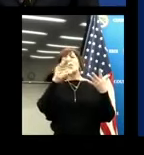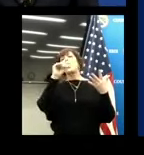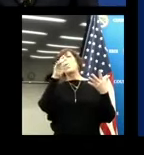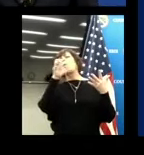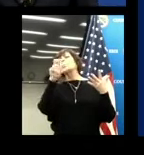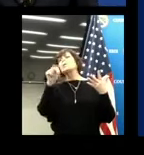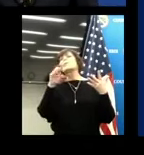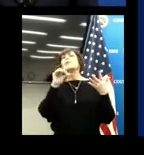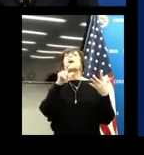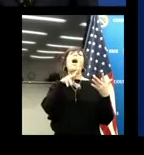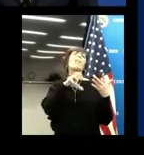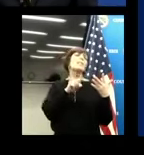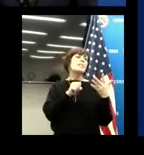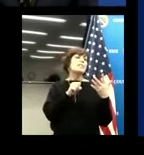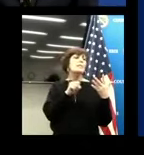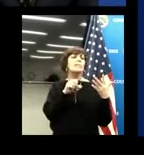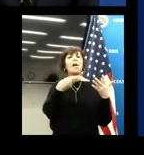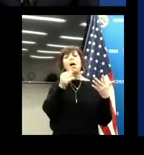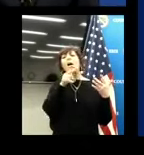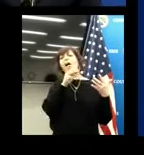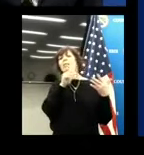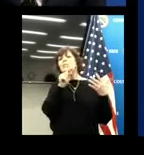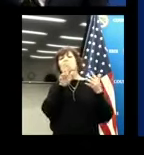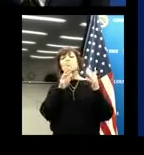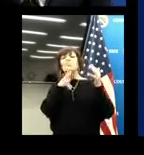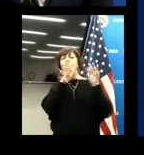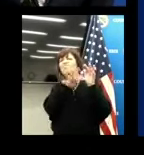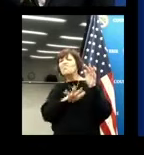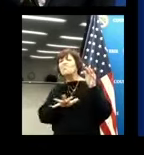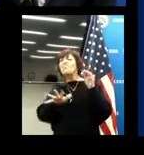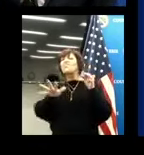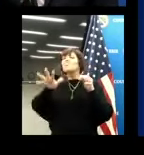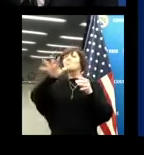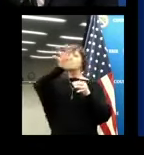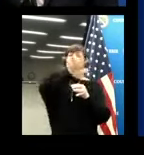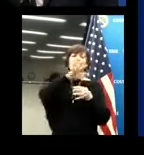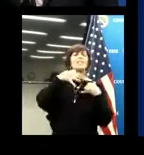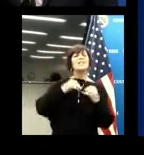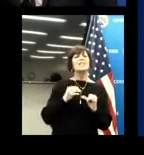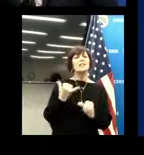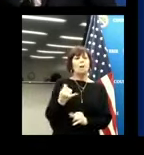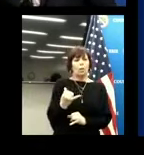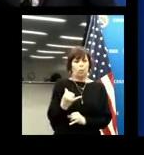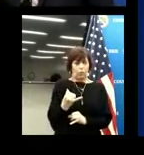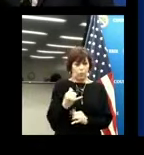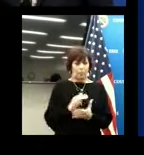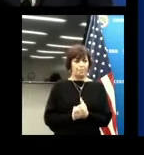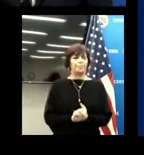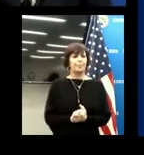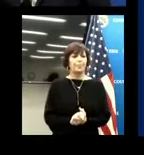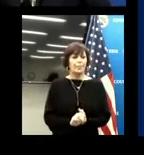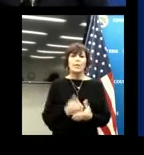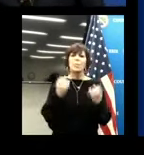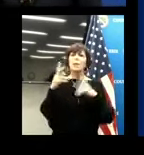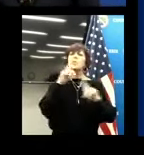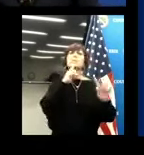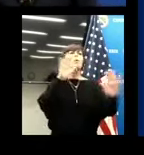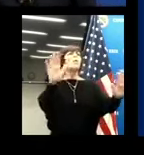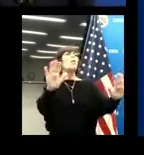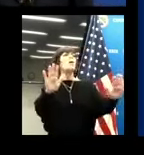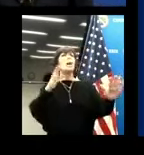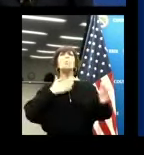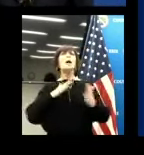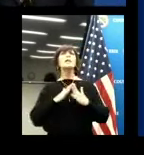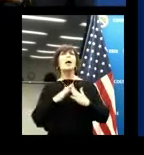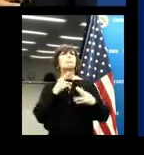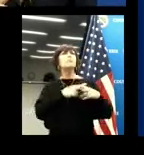Collins, Concord, Holland, Marilla, Newstead, North Collins, Sardinia, and Wales. A lot of people say, well, you didn't talk about my